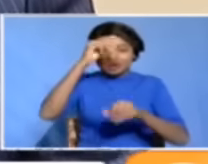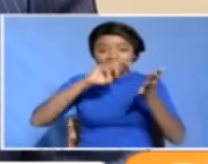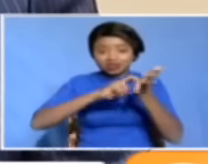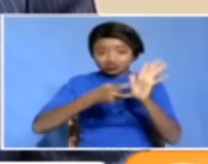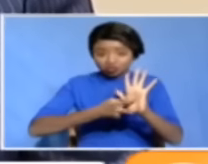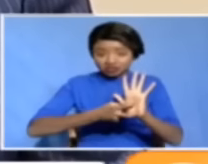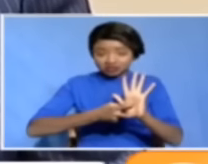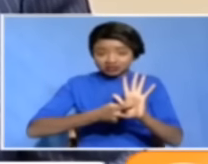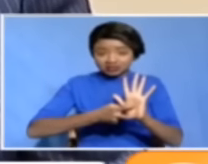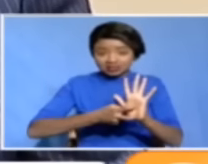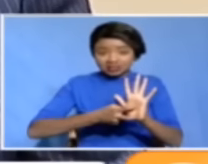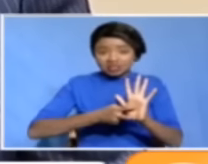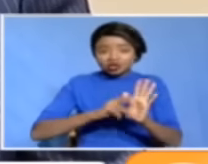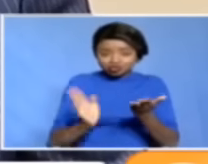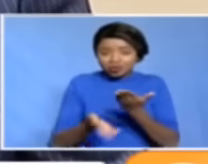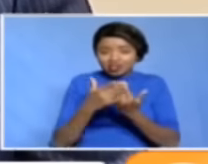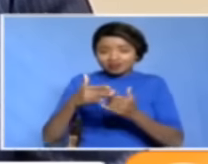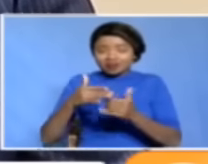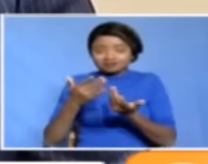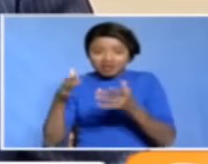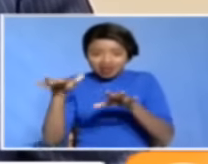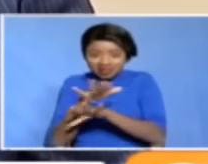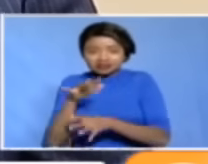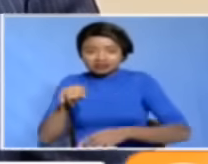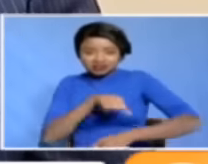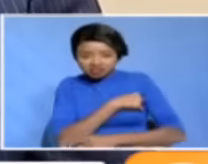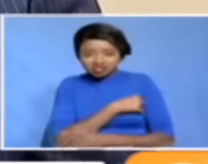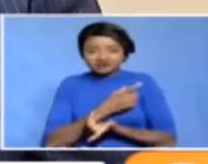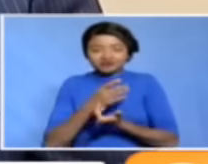that the assistant chief, the county commissioner, the county,